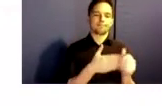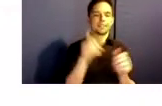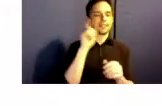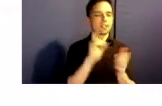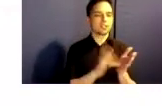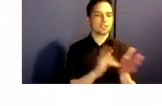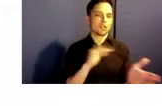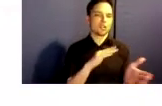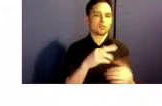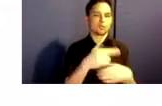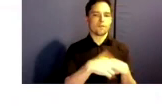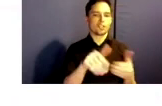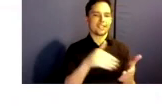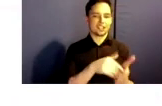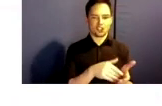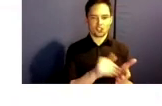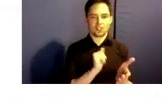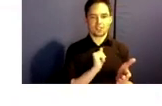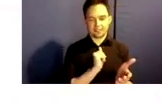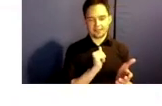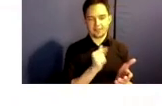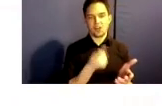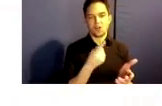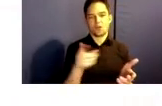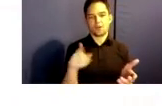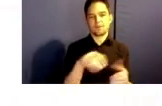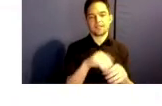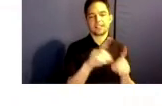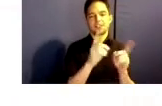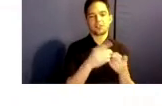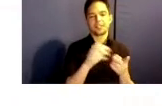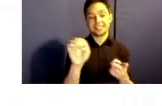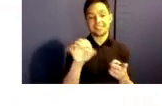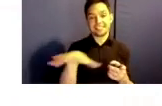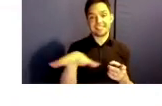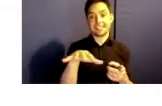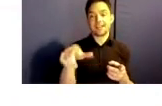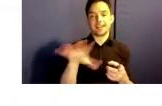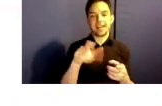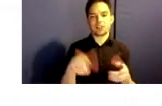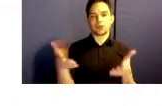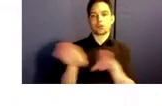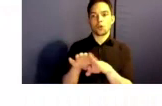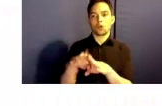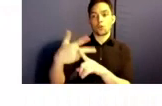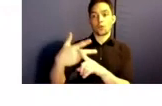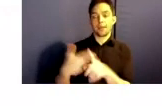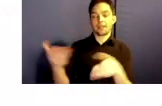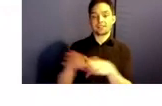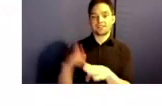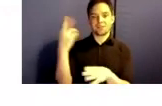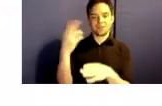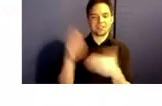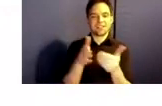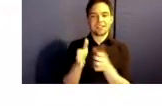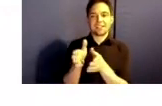center. One of them in a district in the east had to close for 3 months because it was next door to